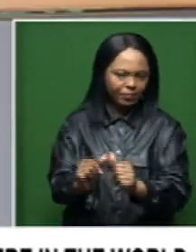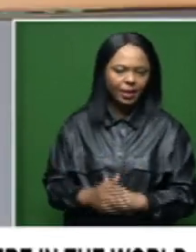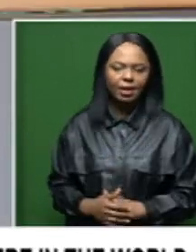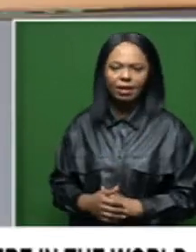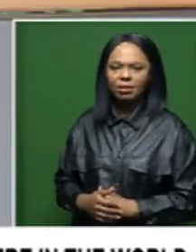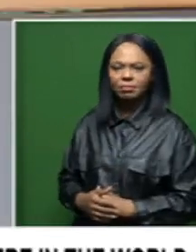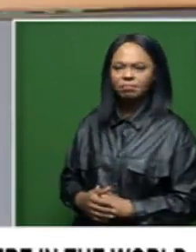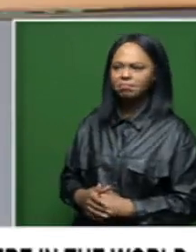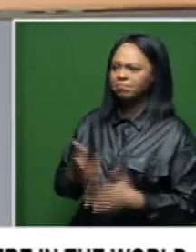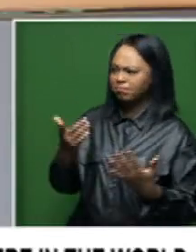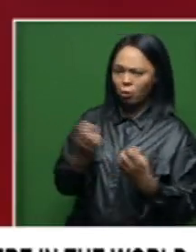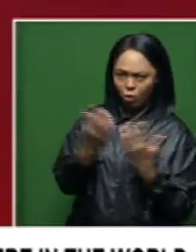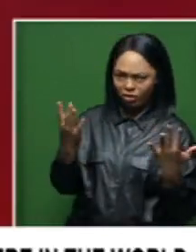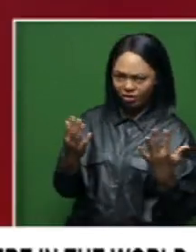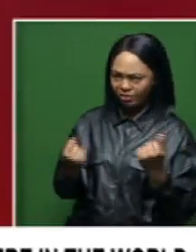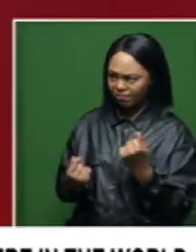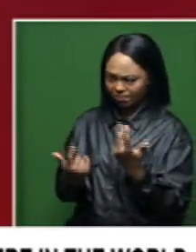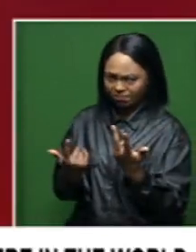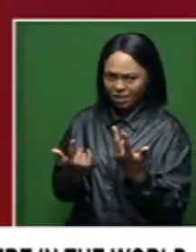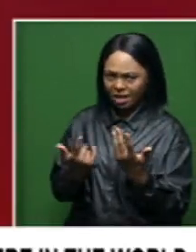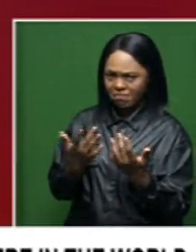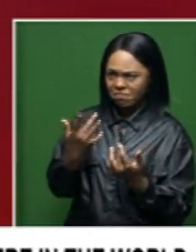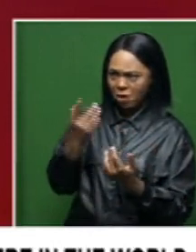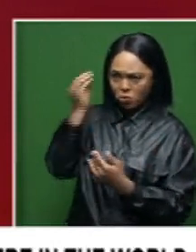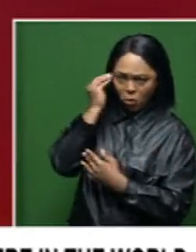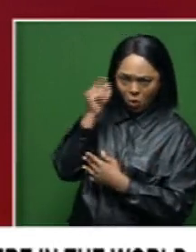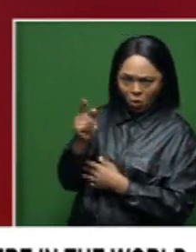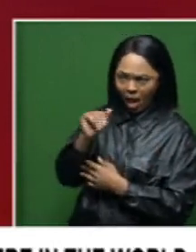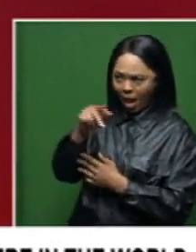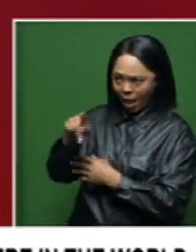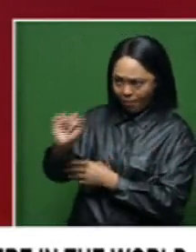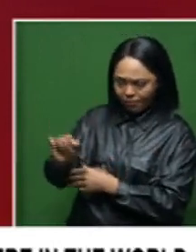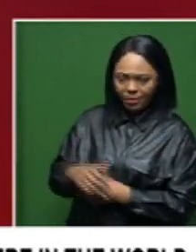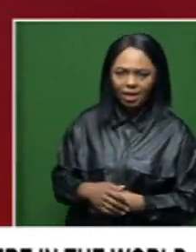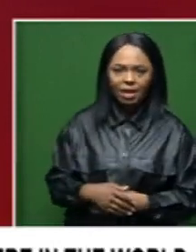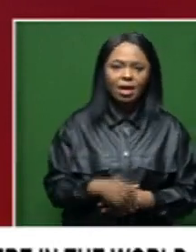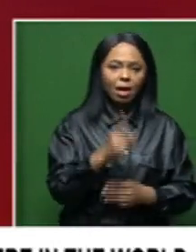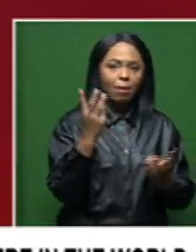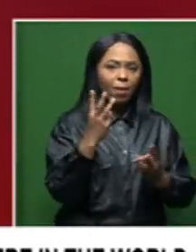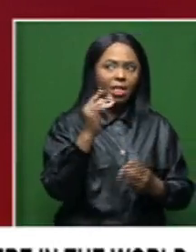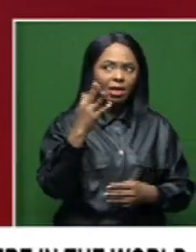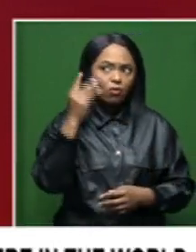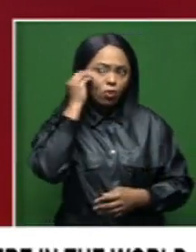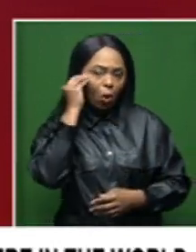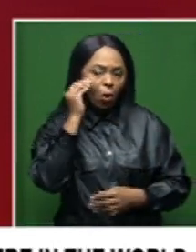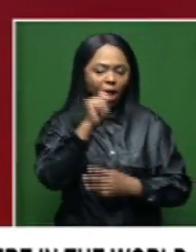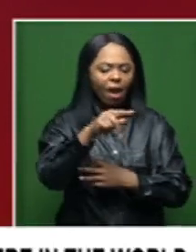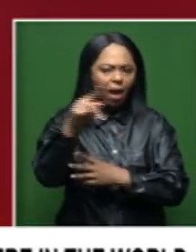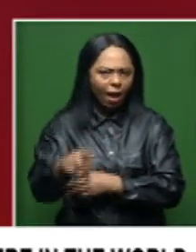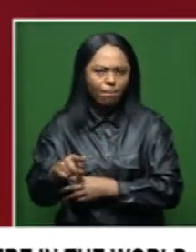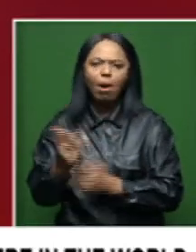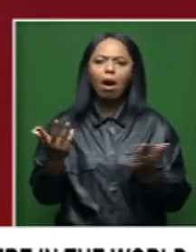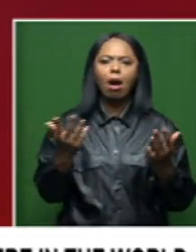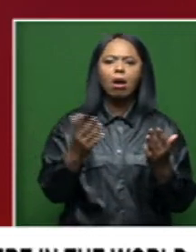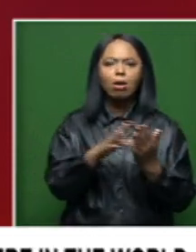to the app? As soon as people get to know the app, right, they jump onto it because they understand the value that it